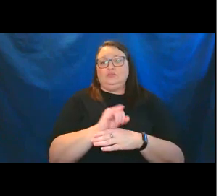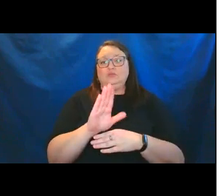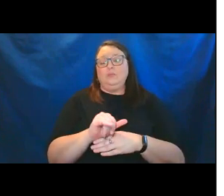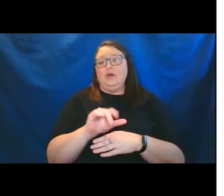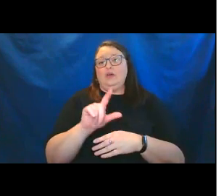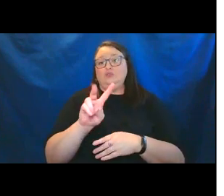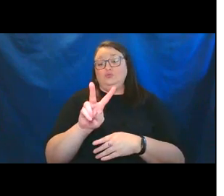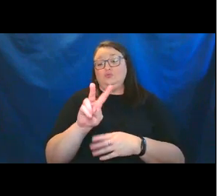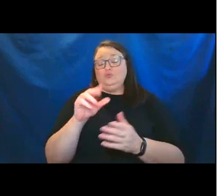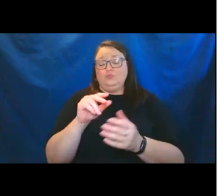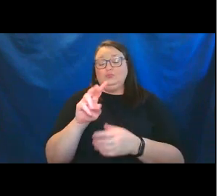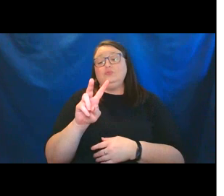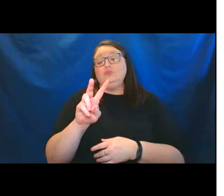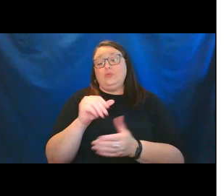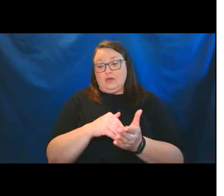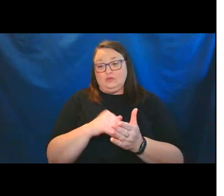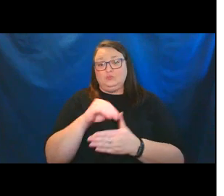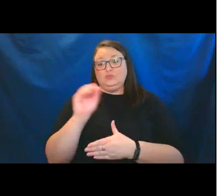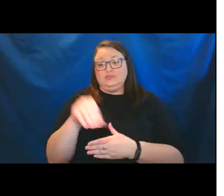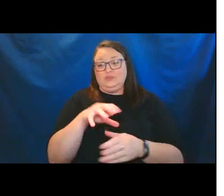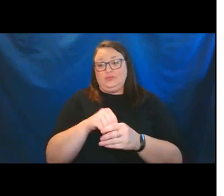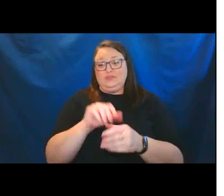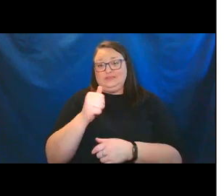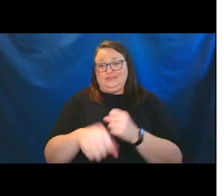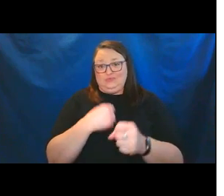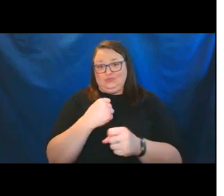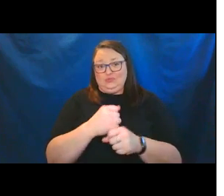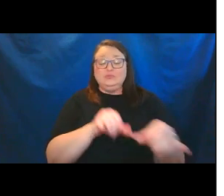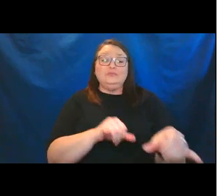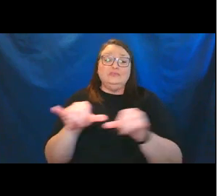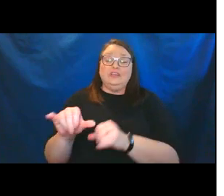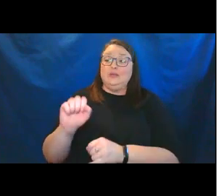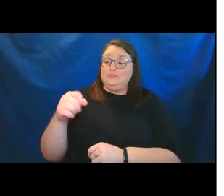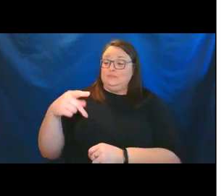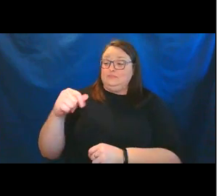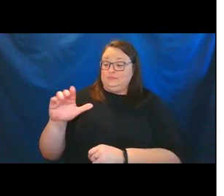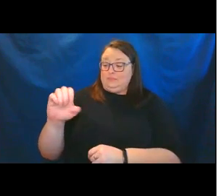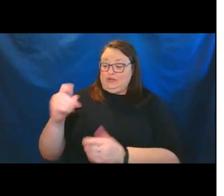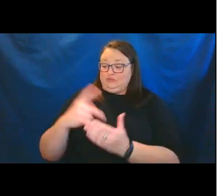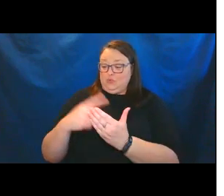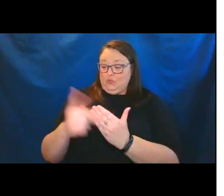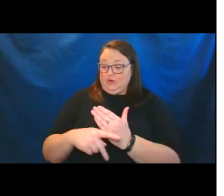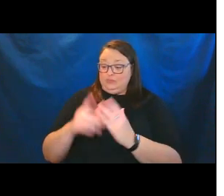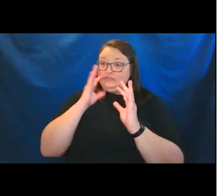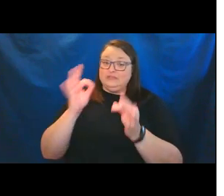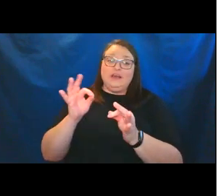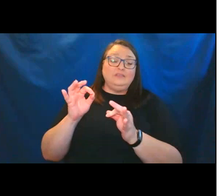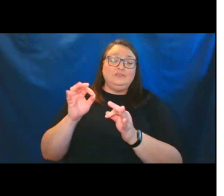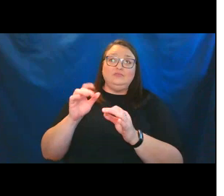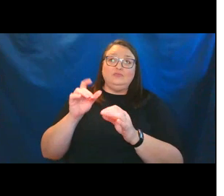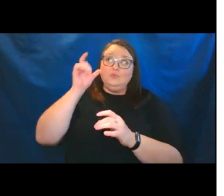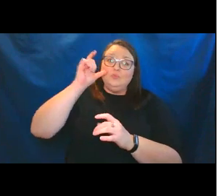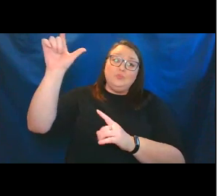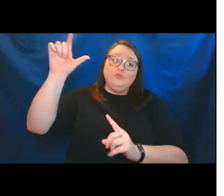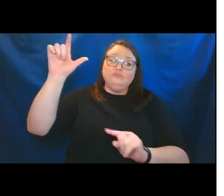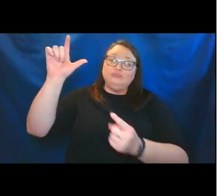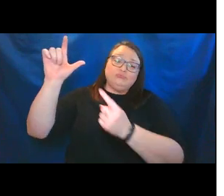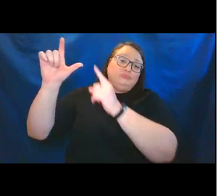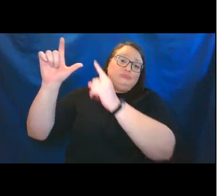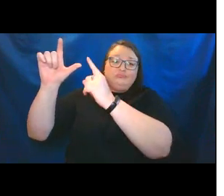in a decade, much like the space program when we decided to go to the moon. So then we